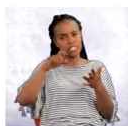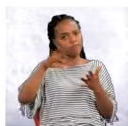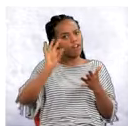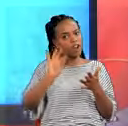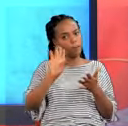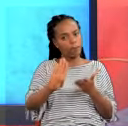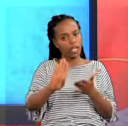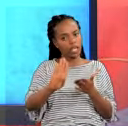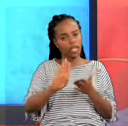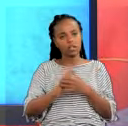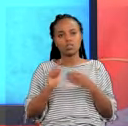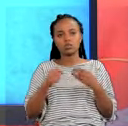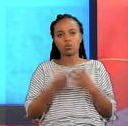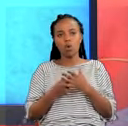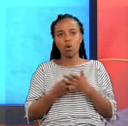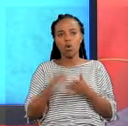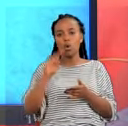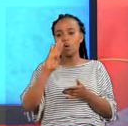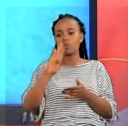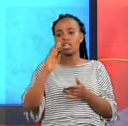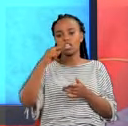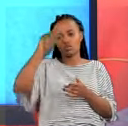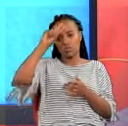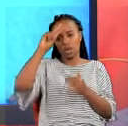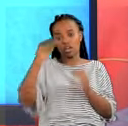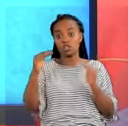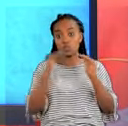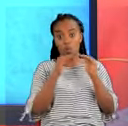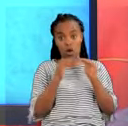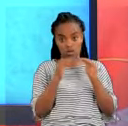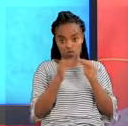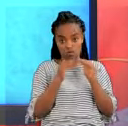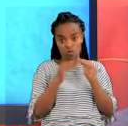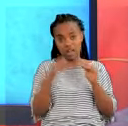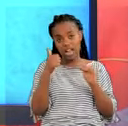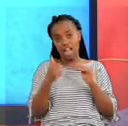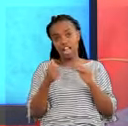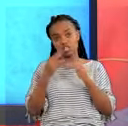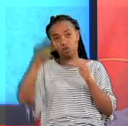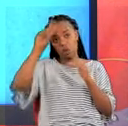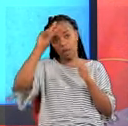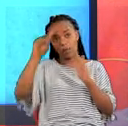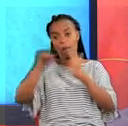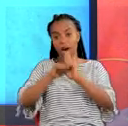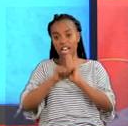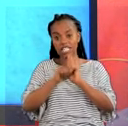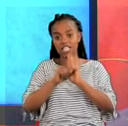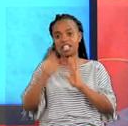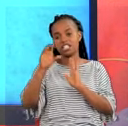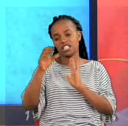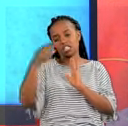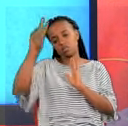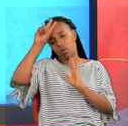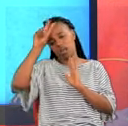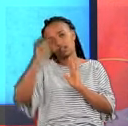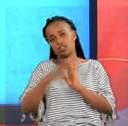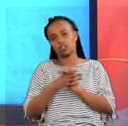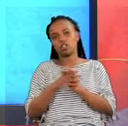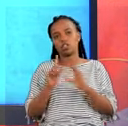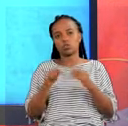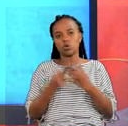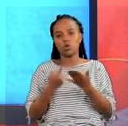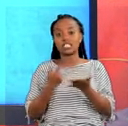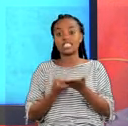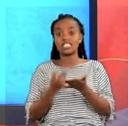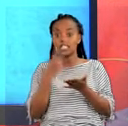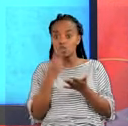b. So b squared gives you this a squared minus c squared. So